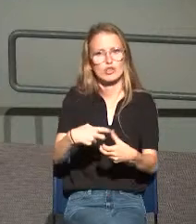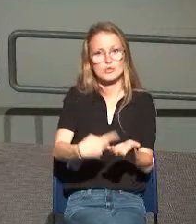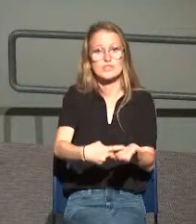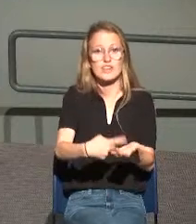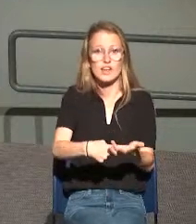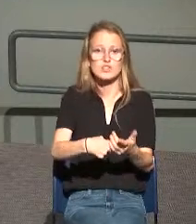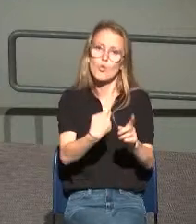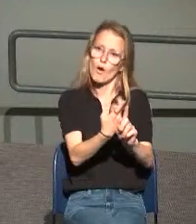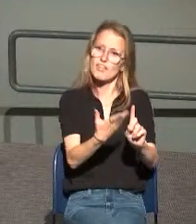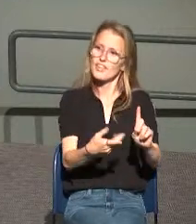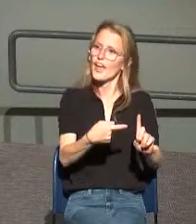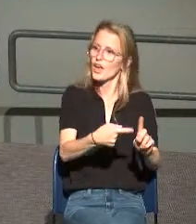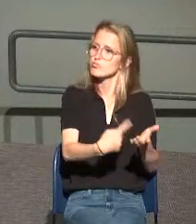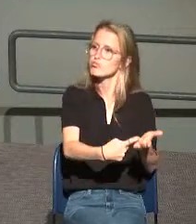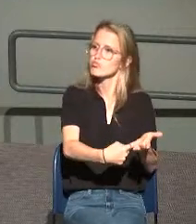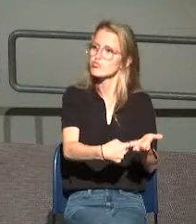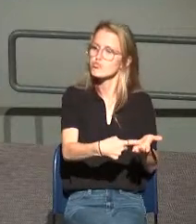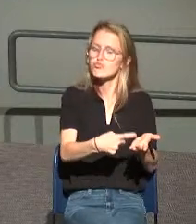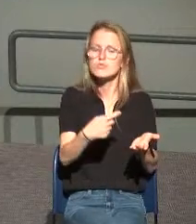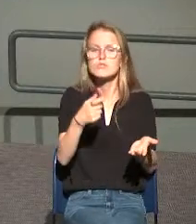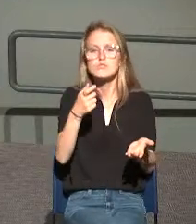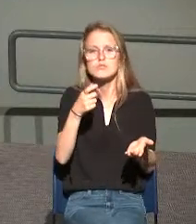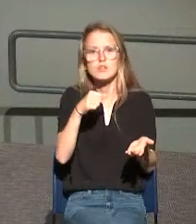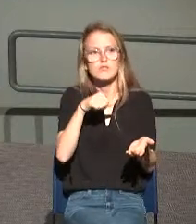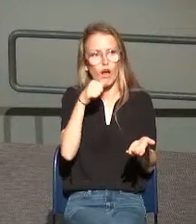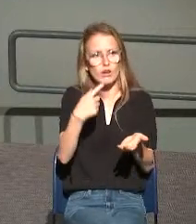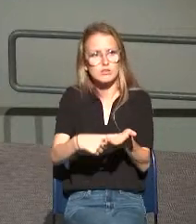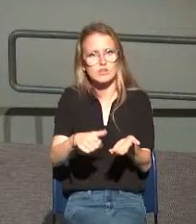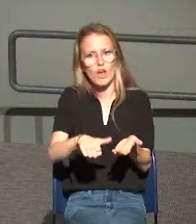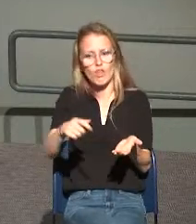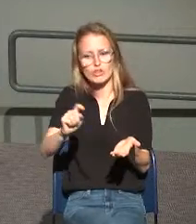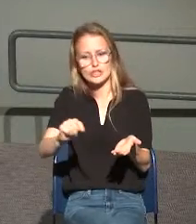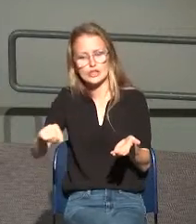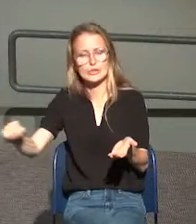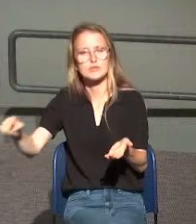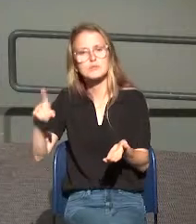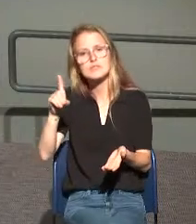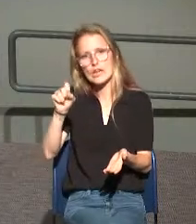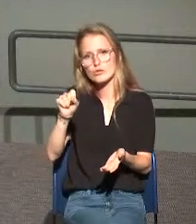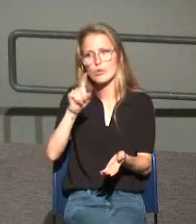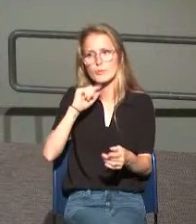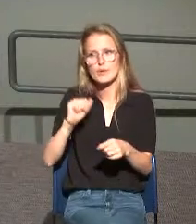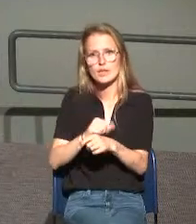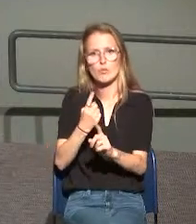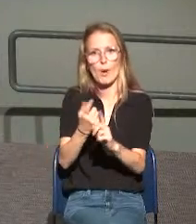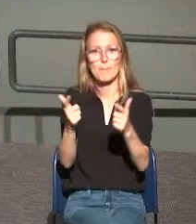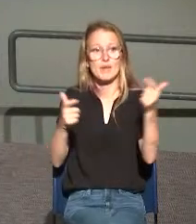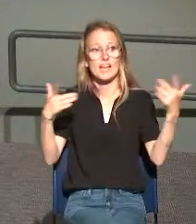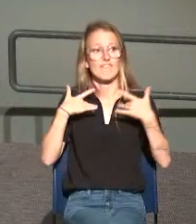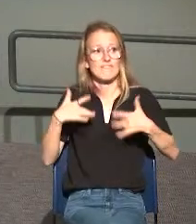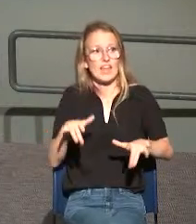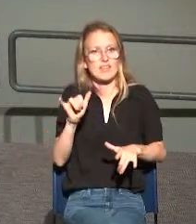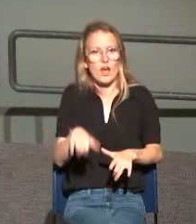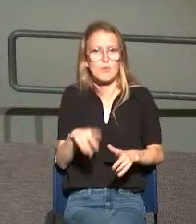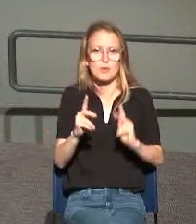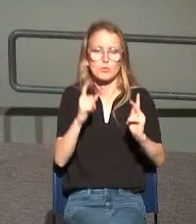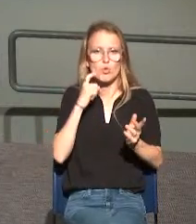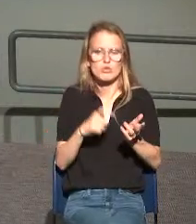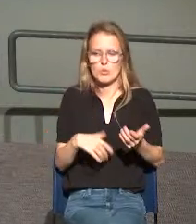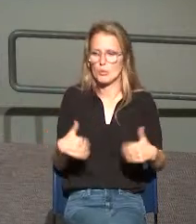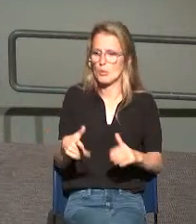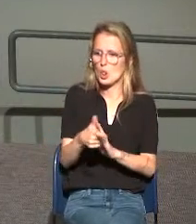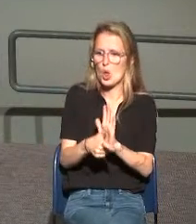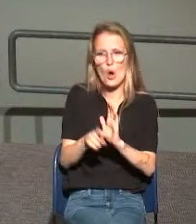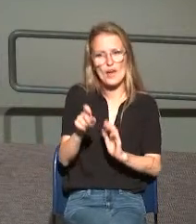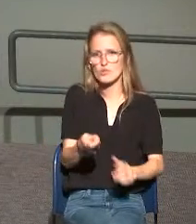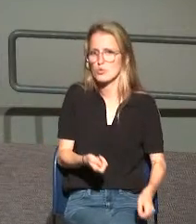them individually, but Desert Storm was definitely the precipitating event that made people realize that these laws need to go. So. Yeah, that's the